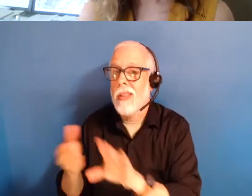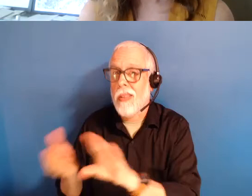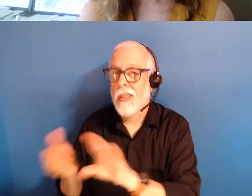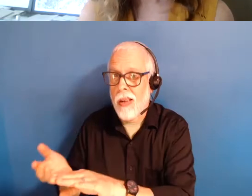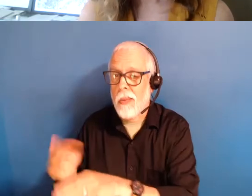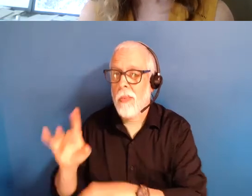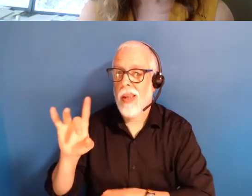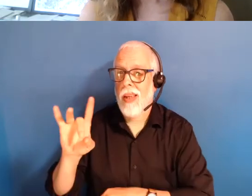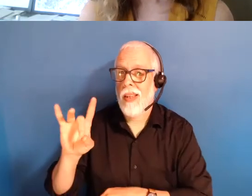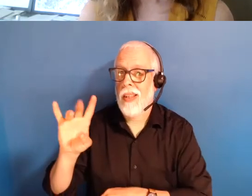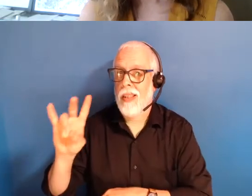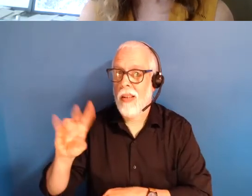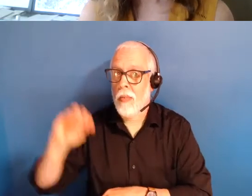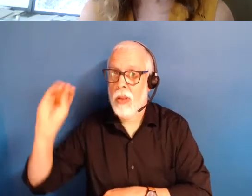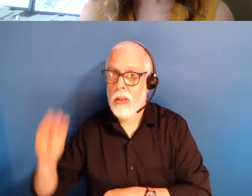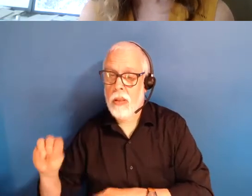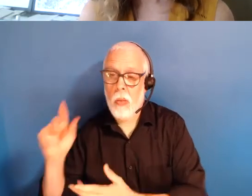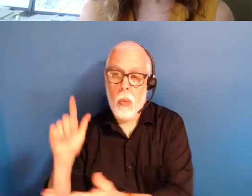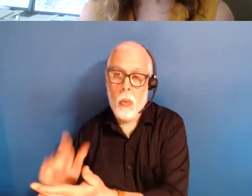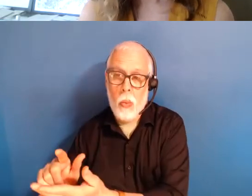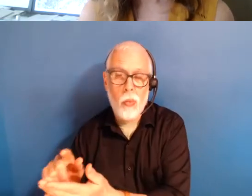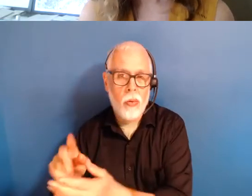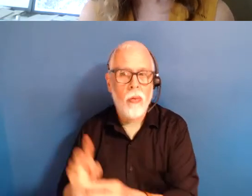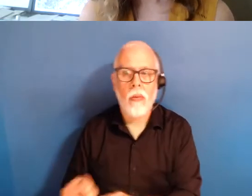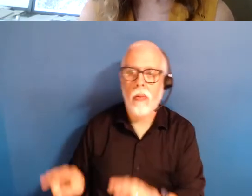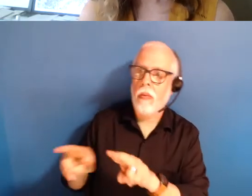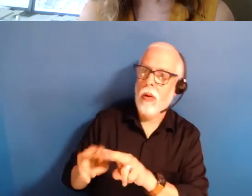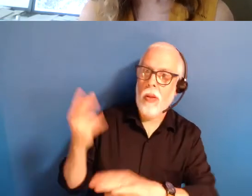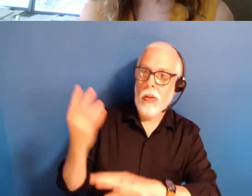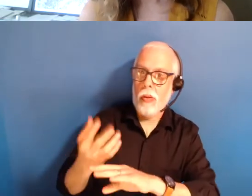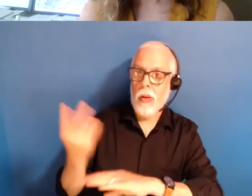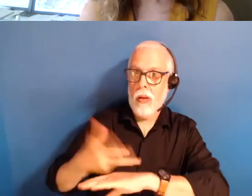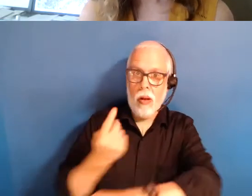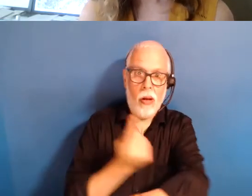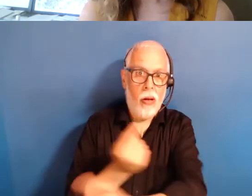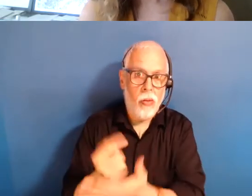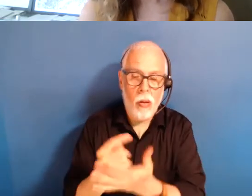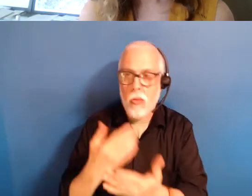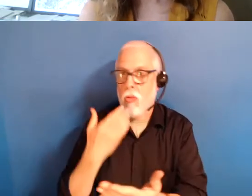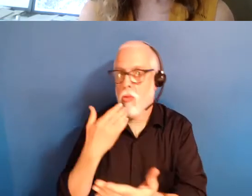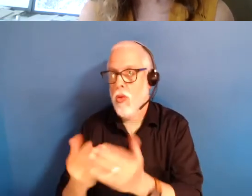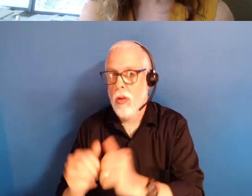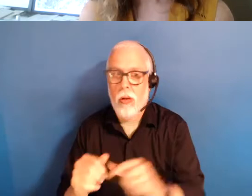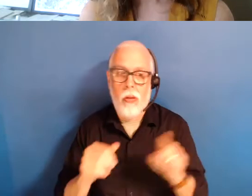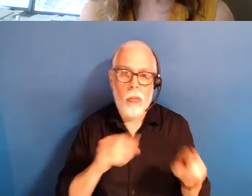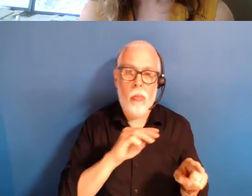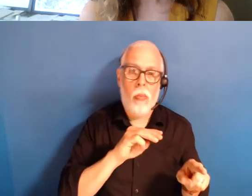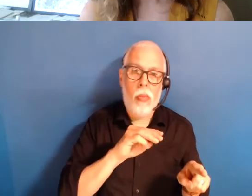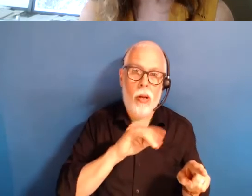about 87%. So the value of this 3-day treatment is just as good as the monoclonal